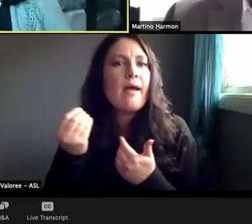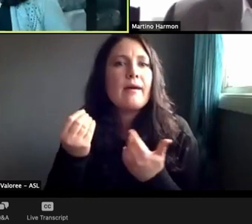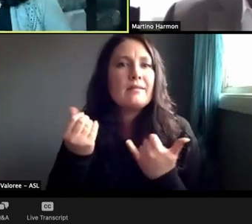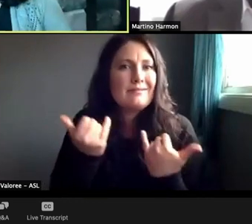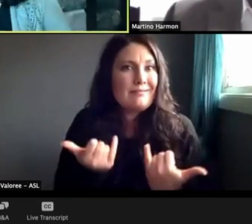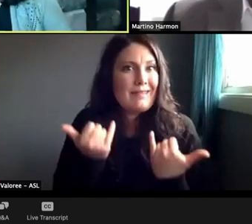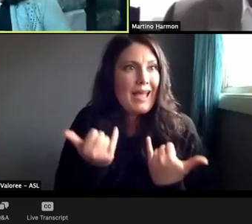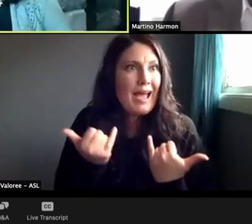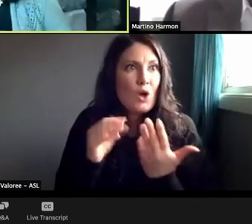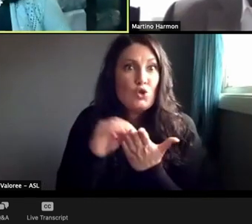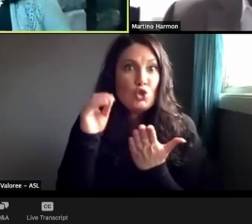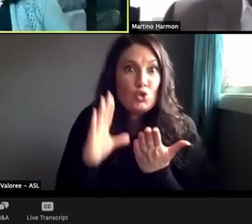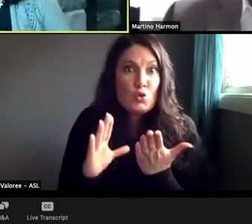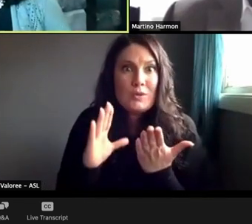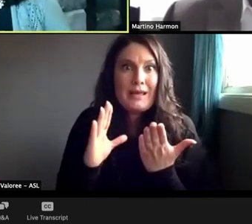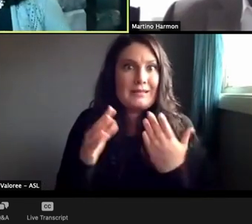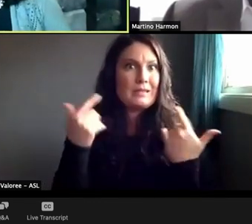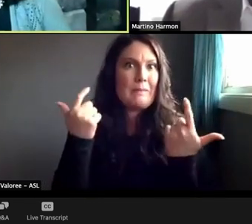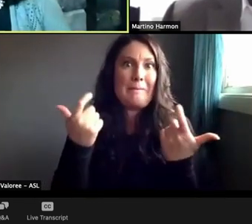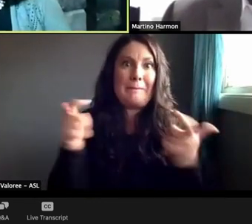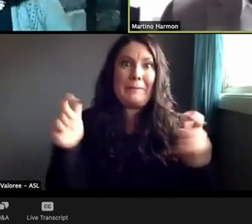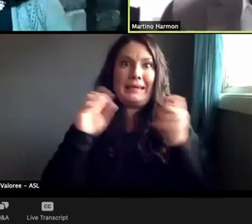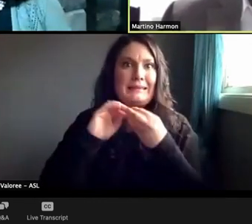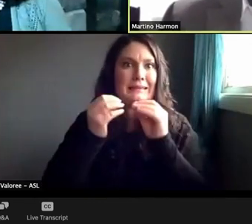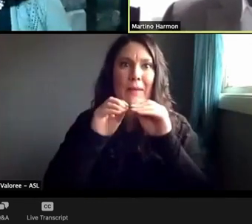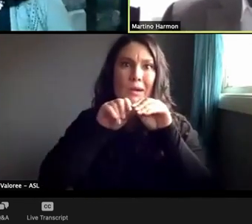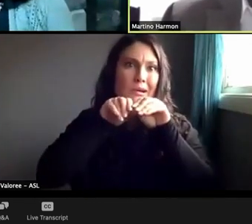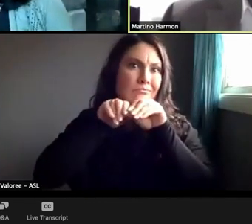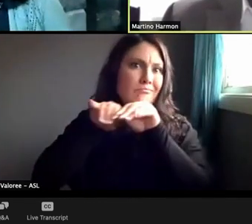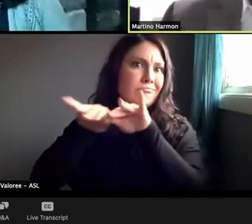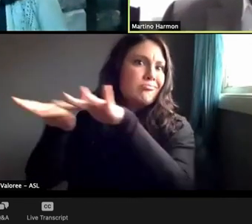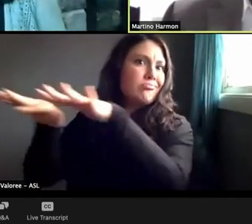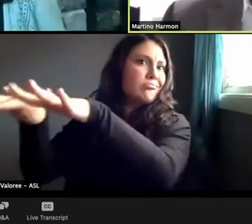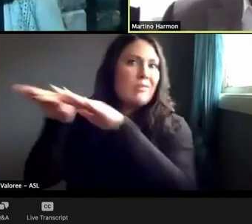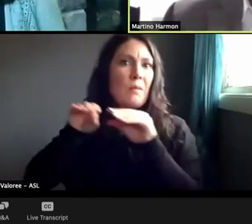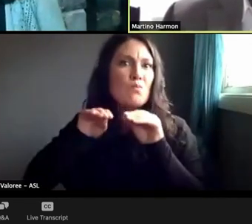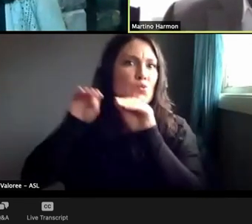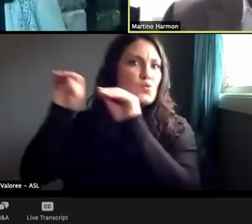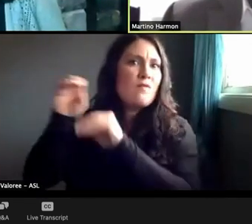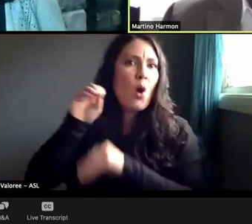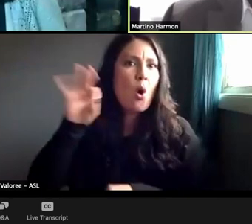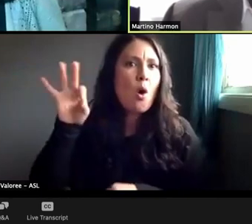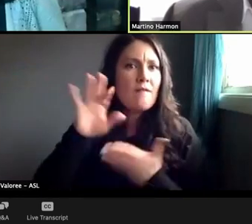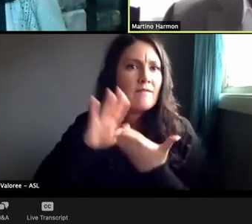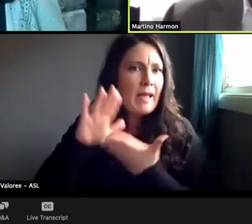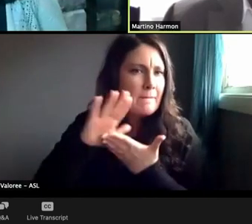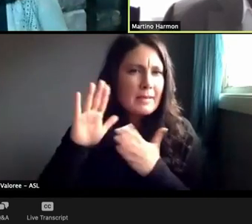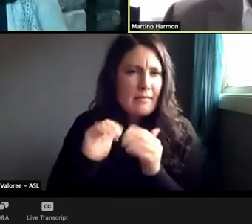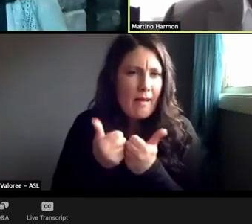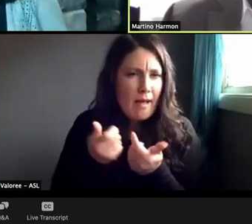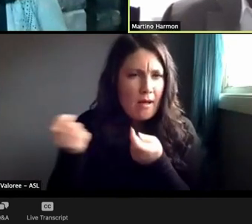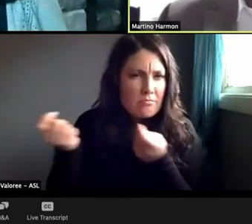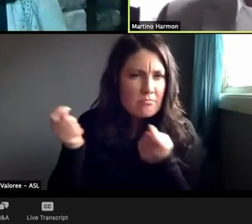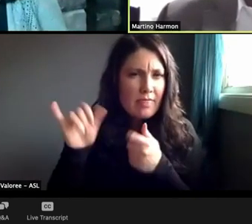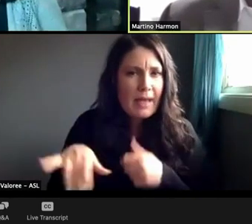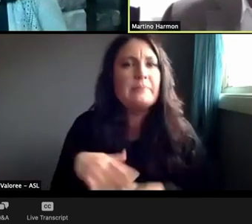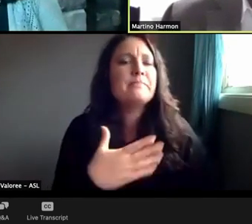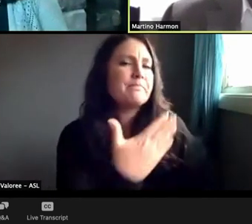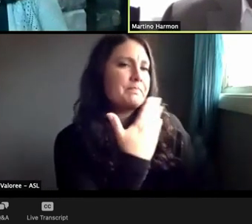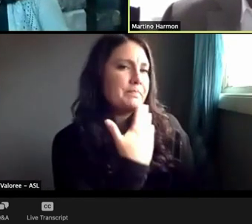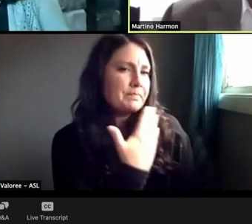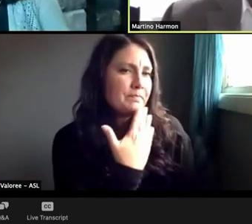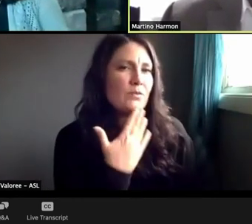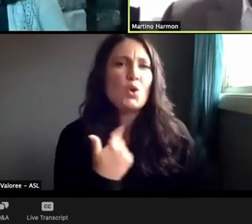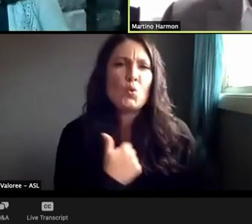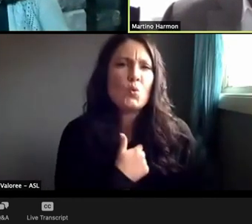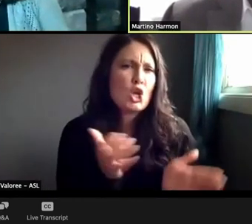students who live off-campus? Thank you, Dr. Milani. So certainly we encourage students to remain at their permanent residence,